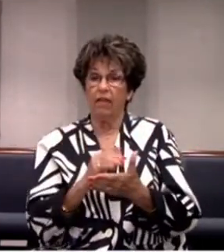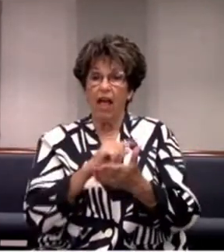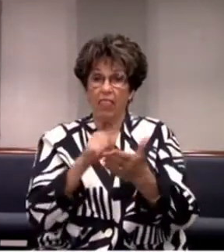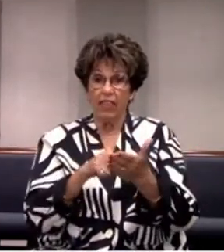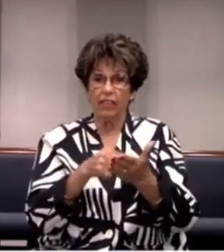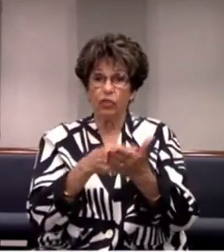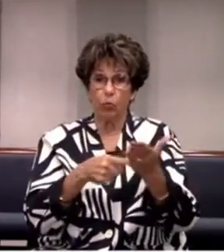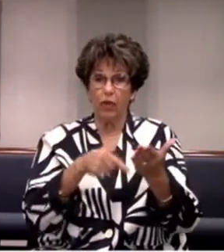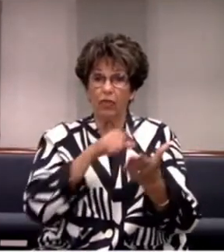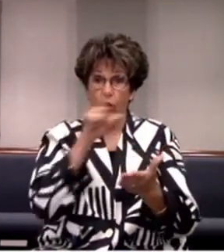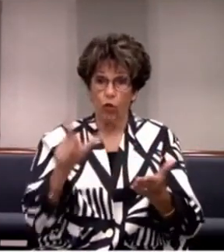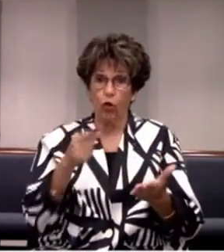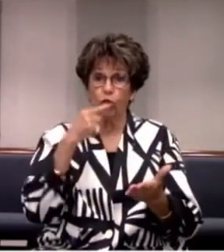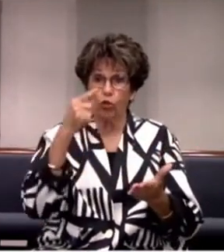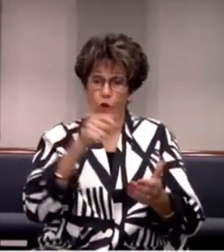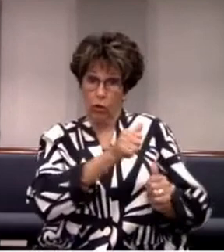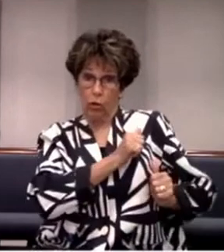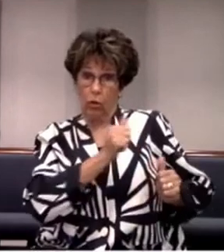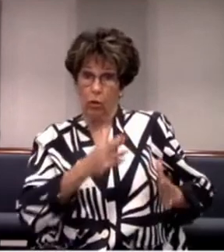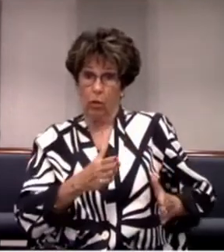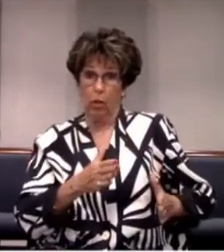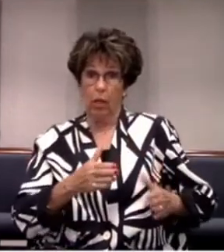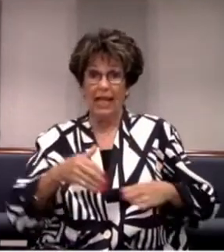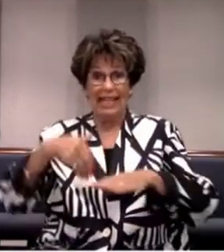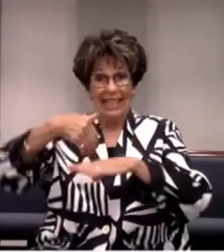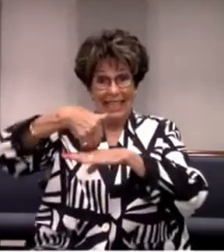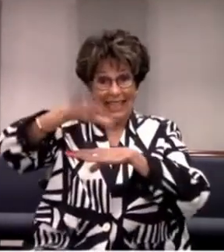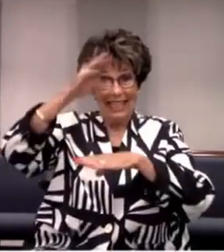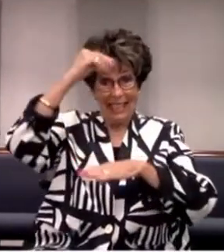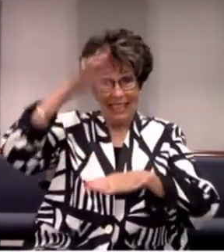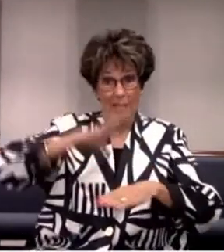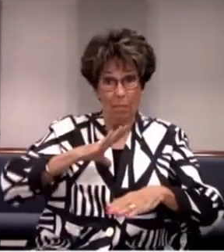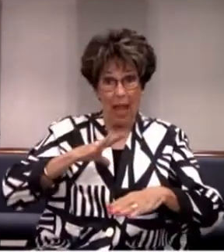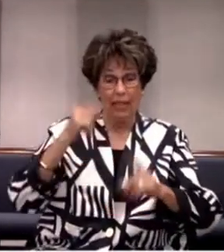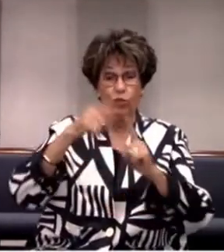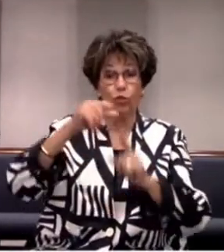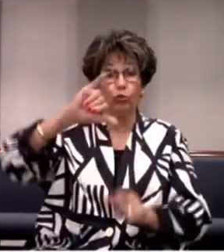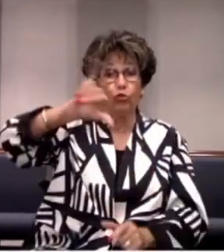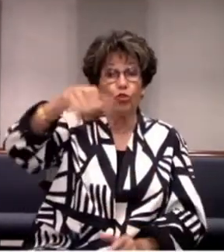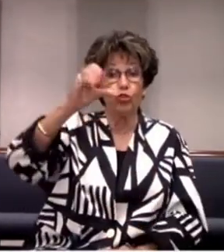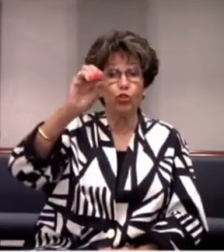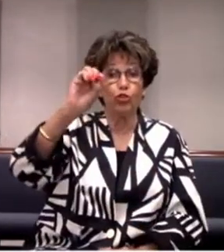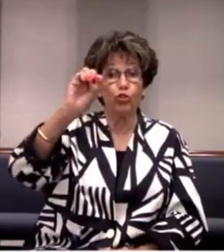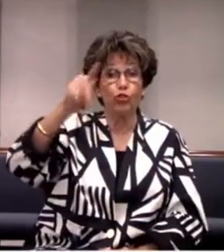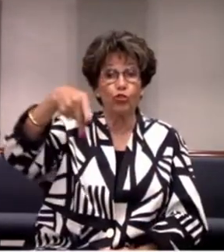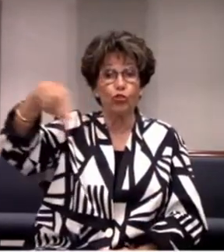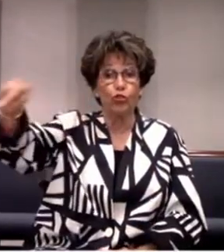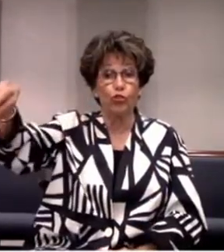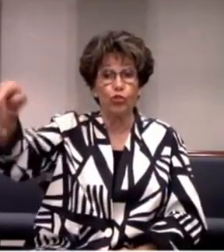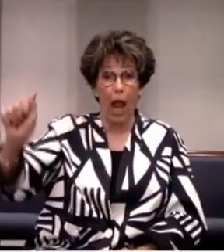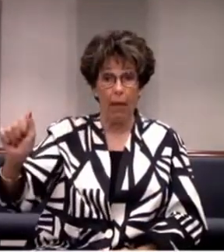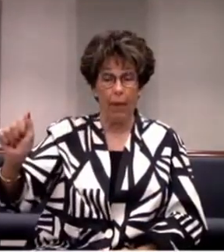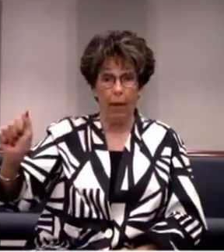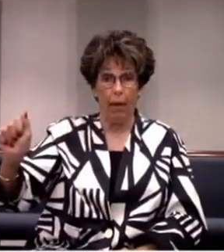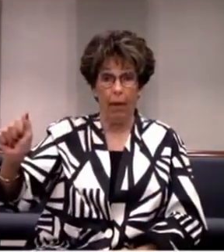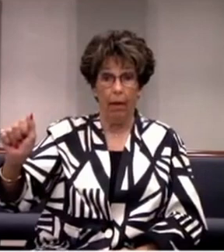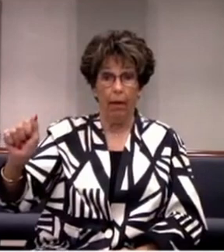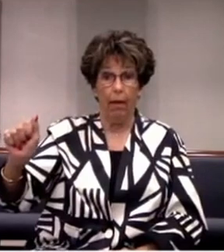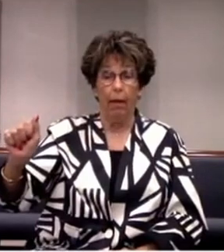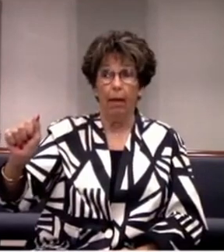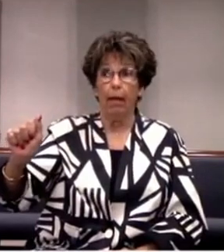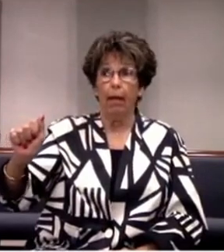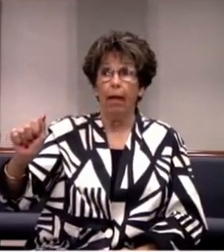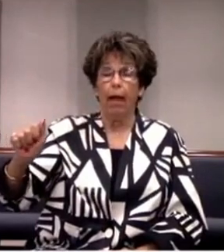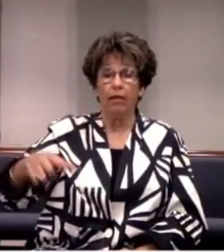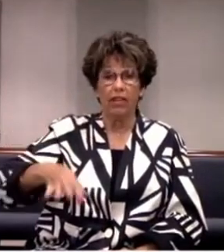told Cornelius. "Send men to Joppa, call for one Simon, whose surname is Peter. He